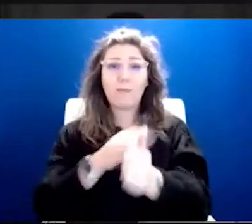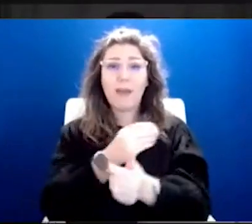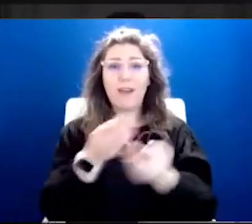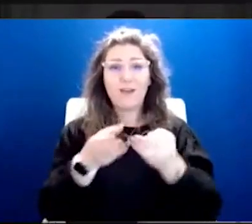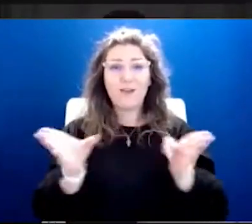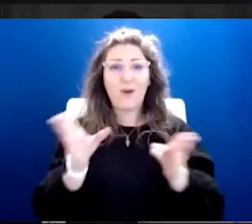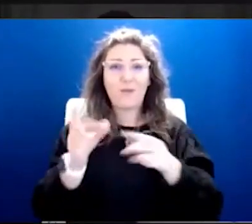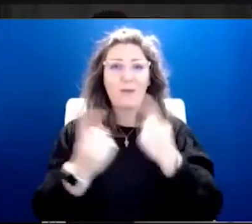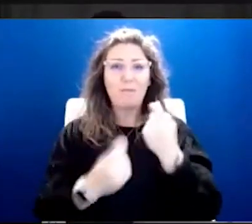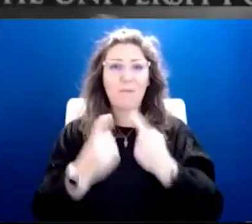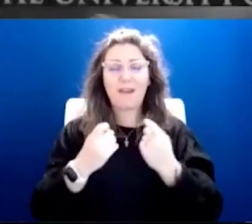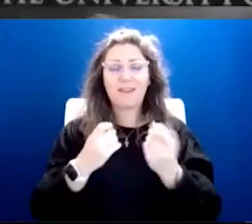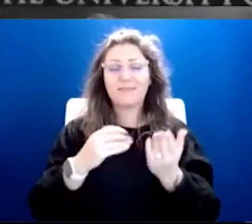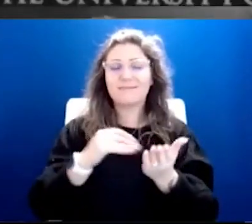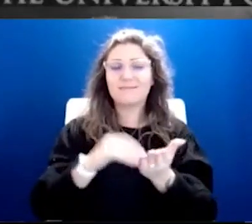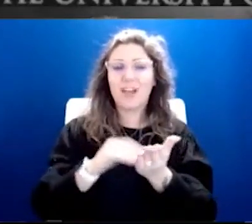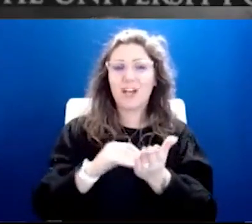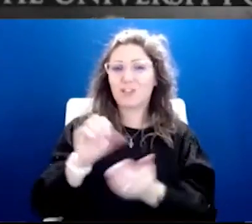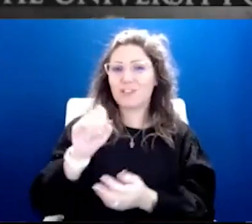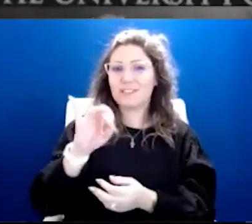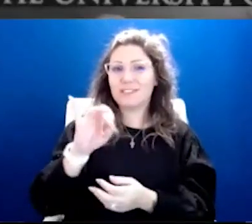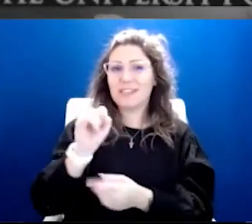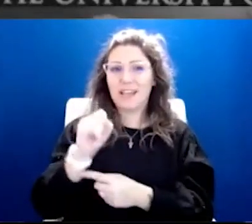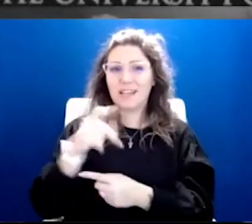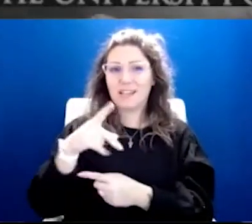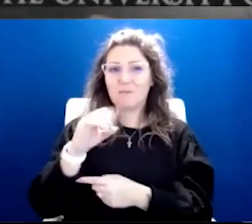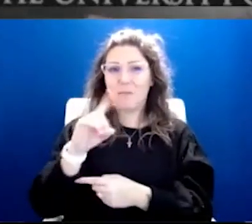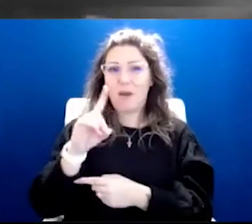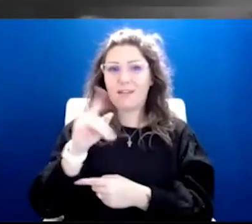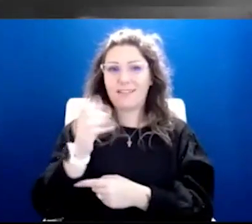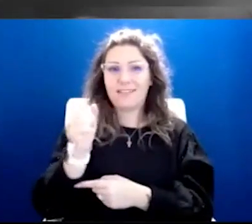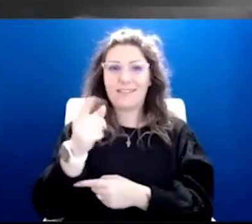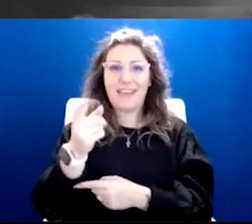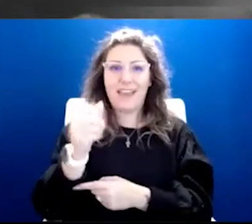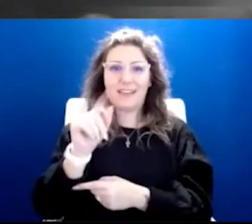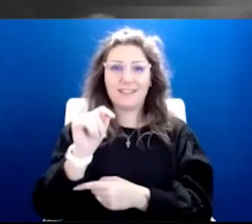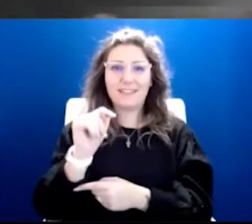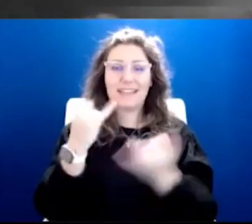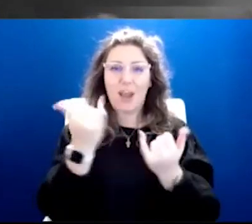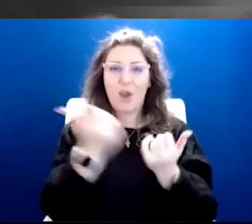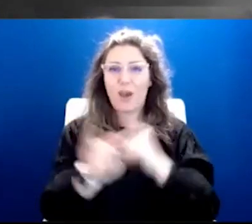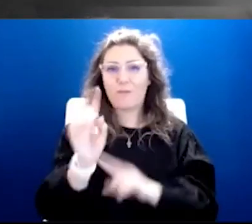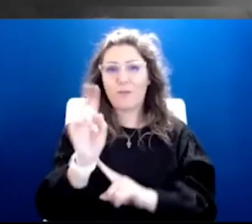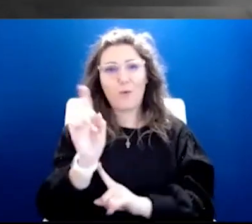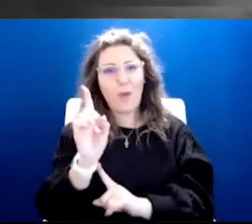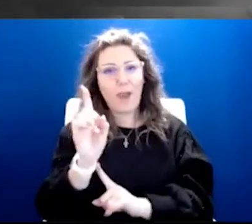with Dr. Stites podcasts. Now everywhere podcasts are available.